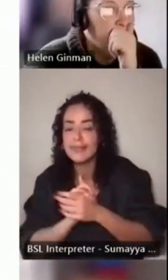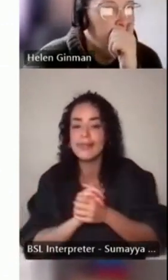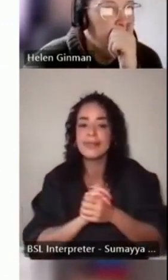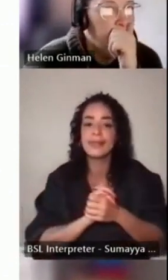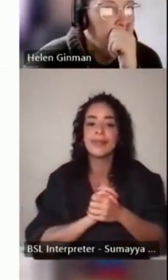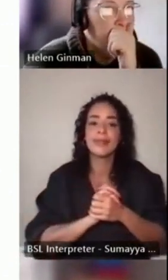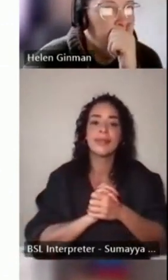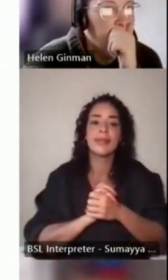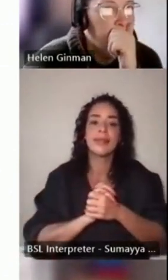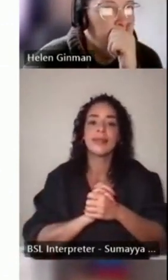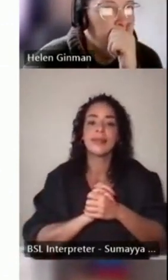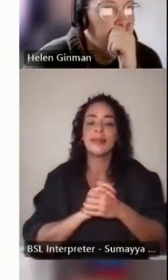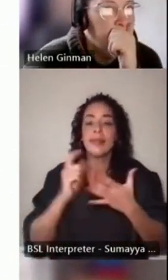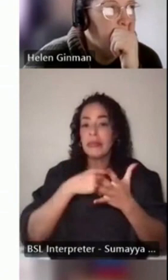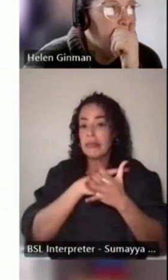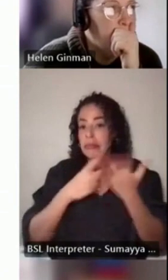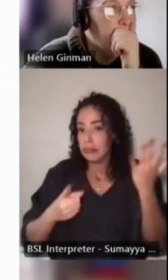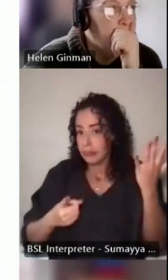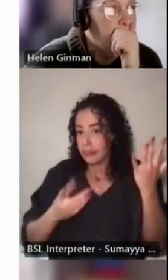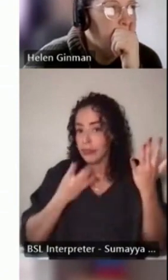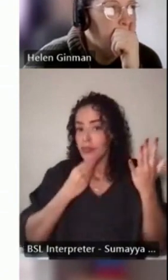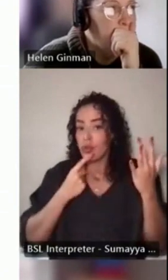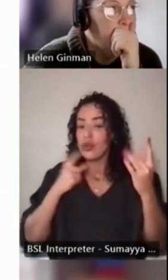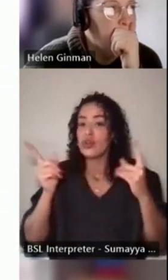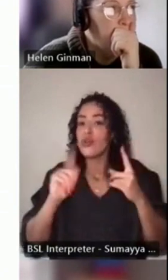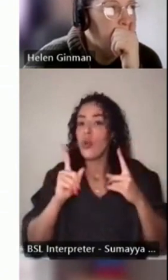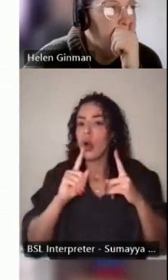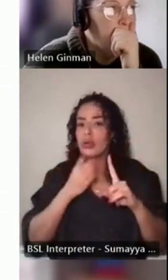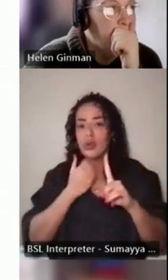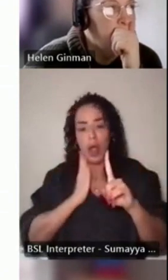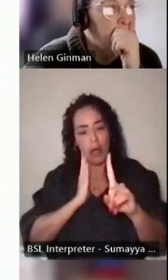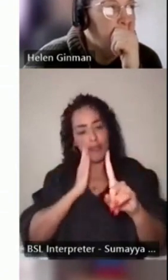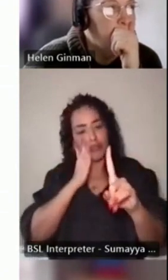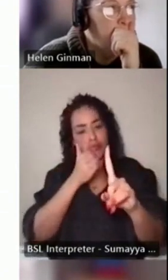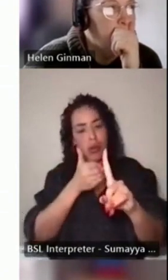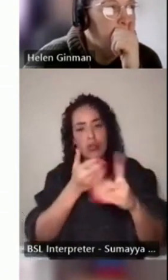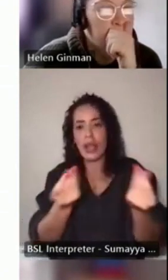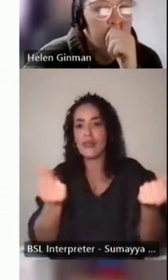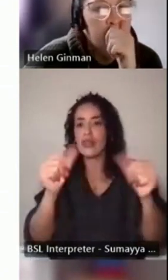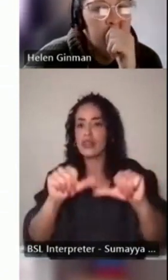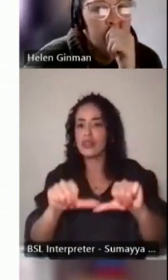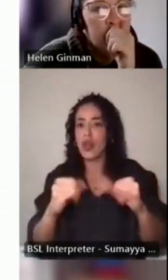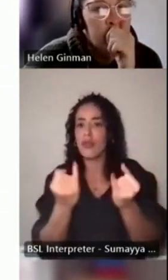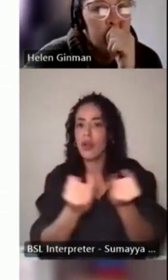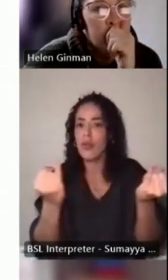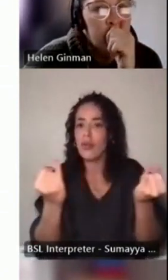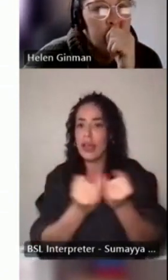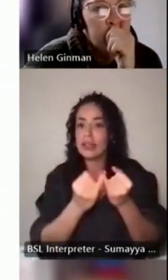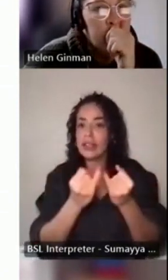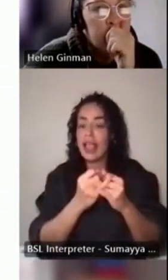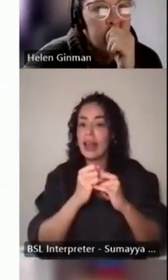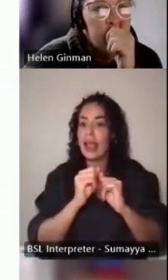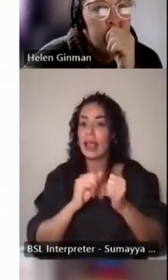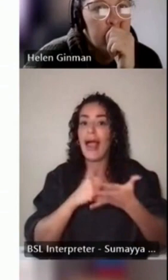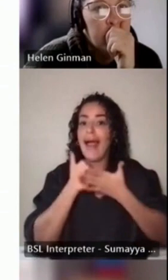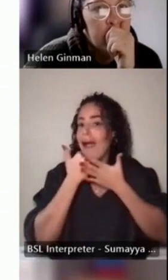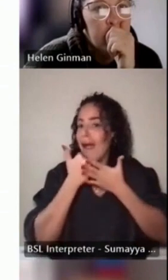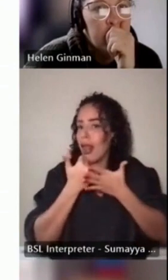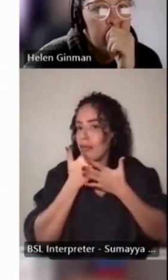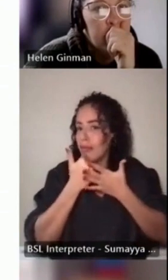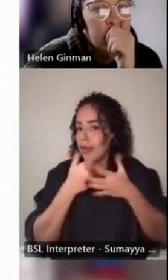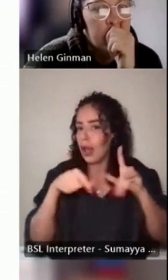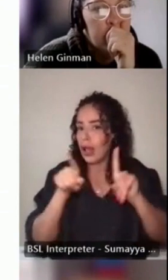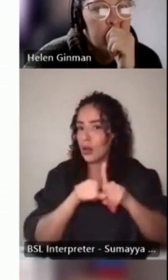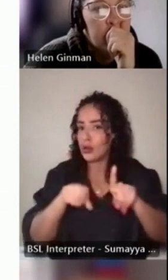So these approaches are used to address and resolve conflicts in a constructive and positive manner. So these techniques aim